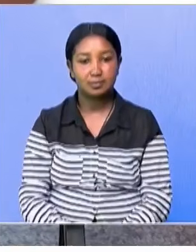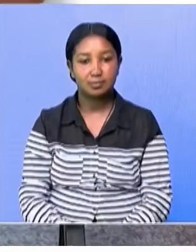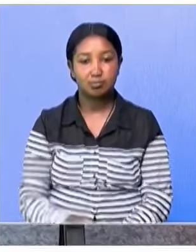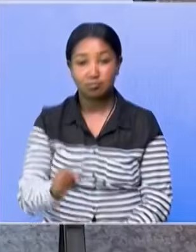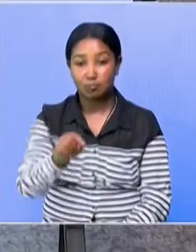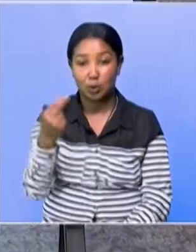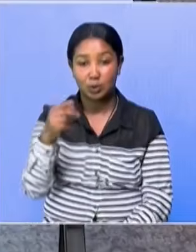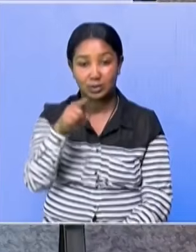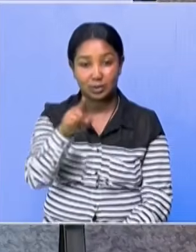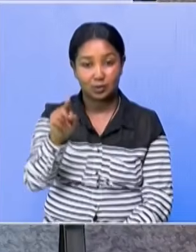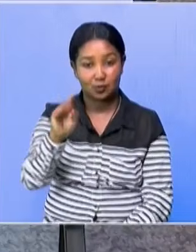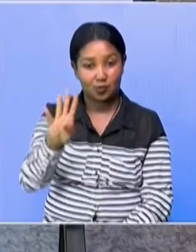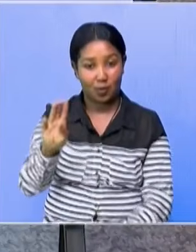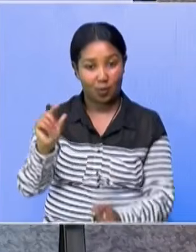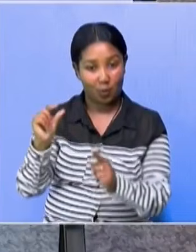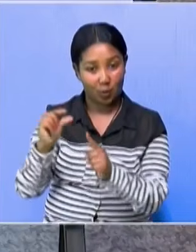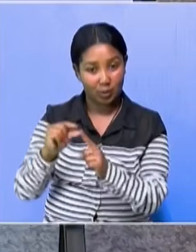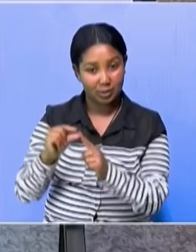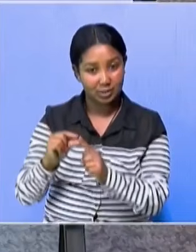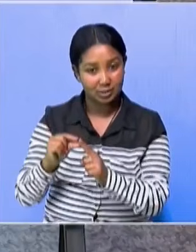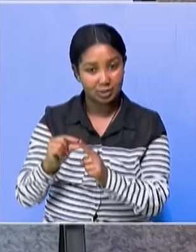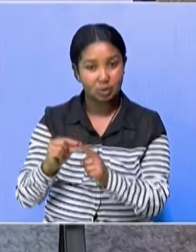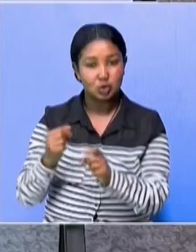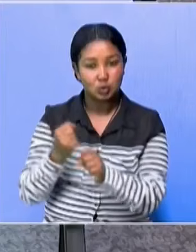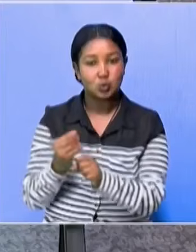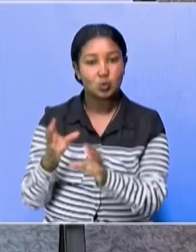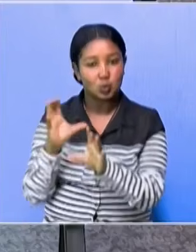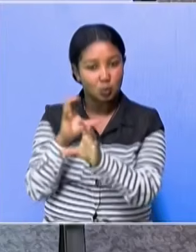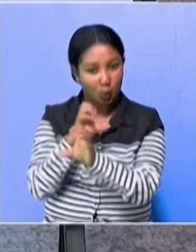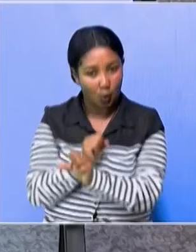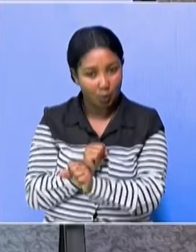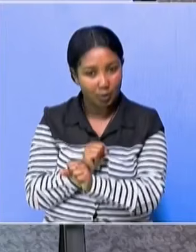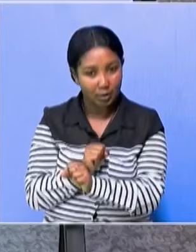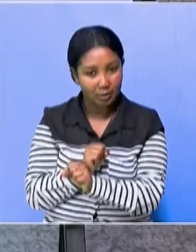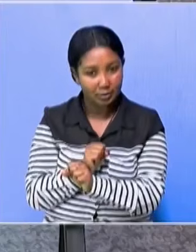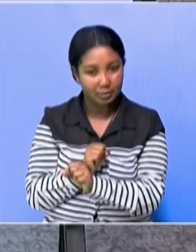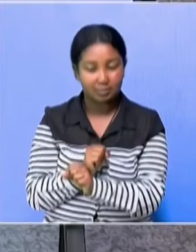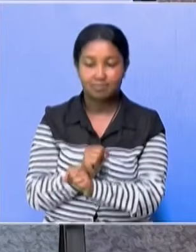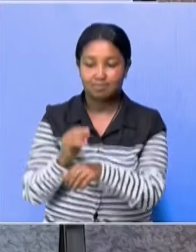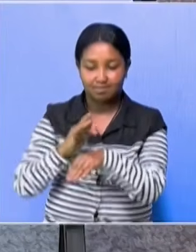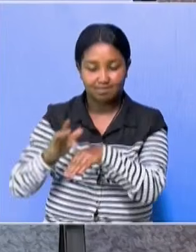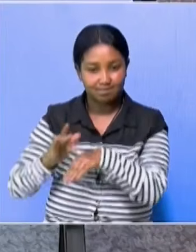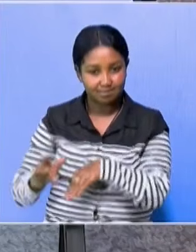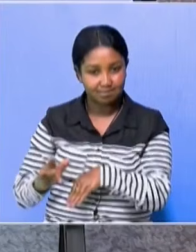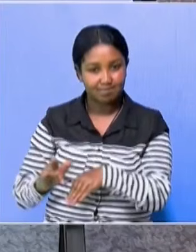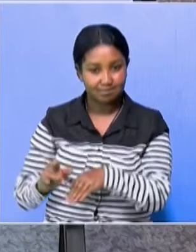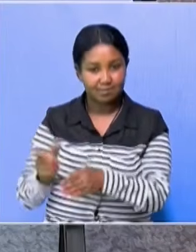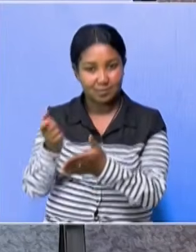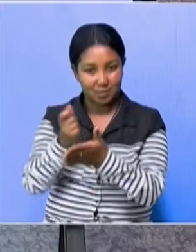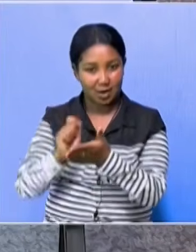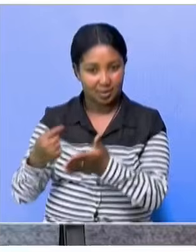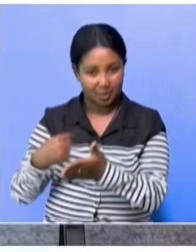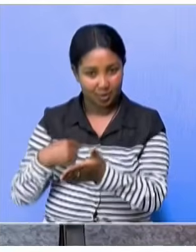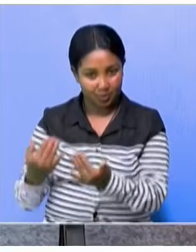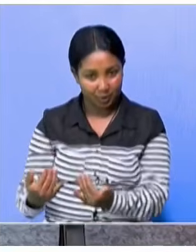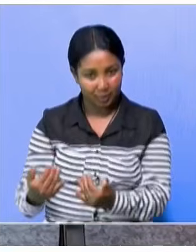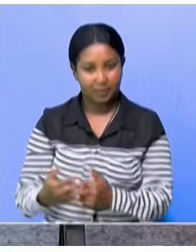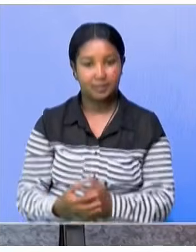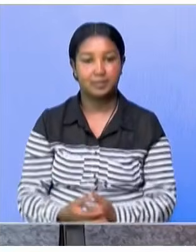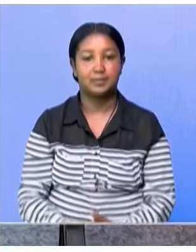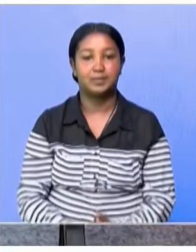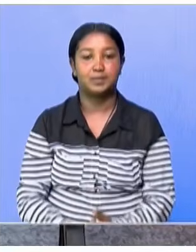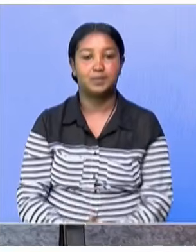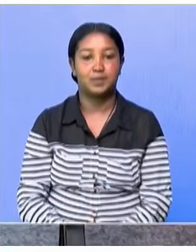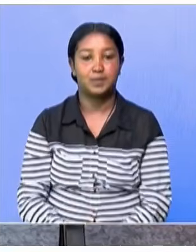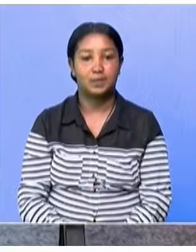Use these 4 words in order to complete in the given space. I'm going to write.